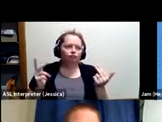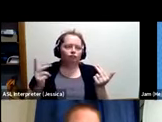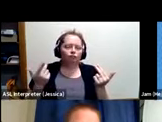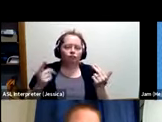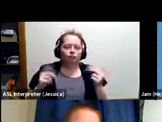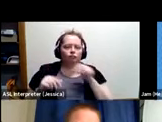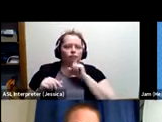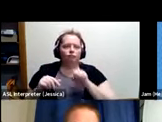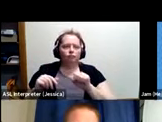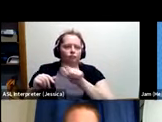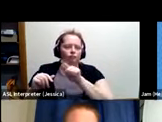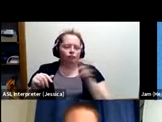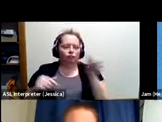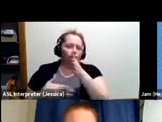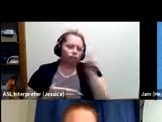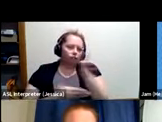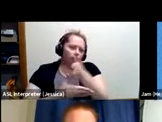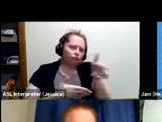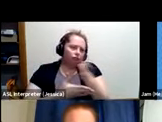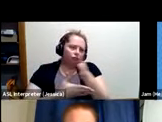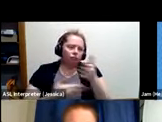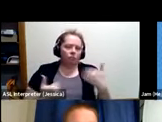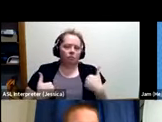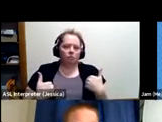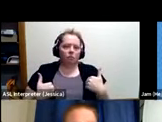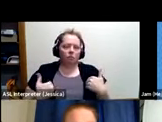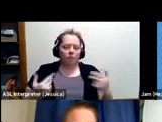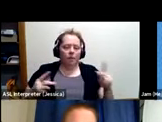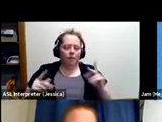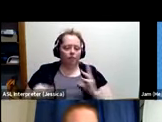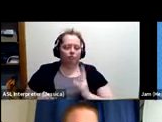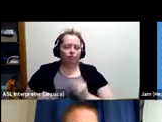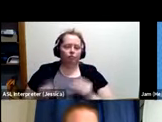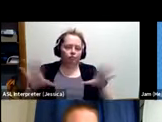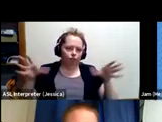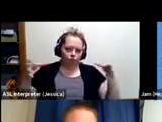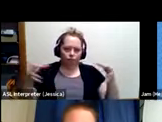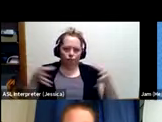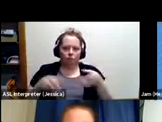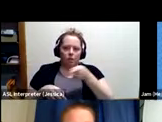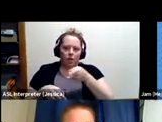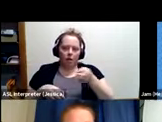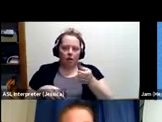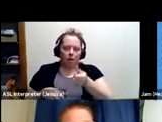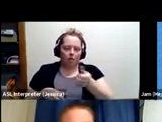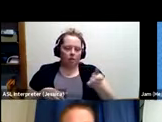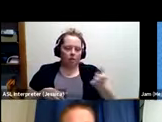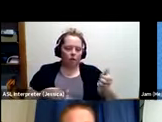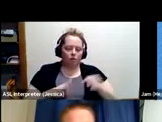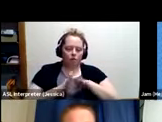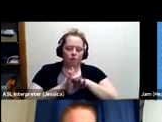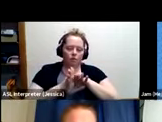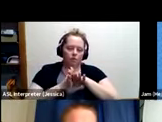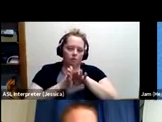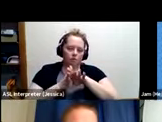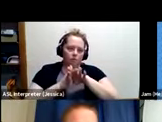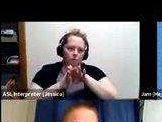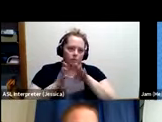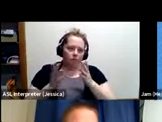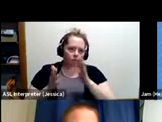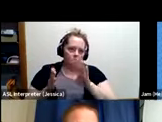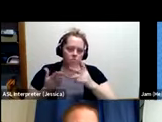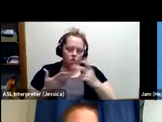to create a large-scale production that they create entirely with themselves. There's adult facilitation